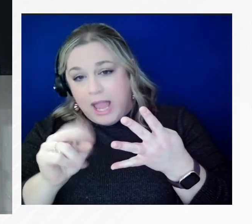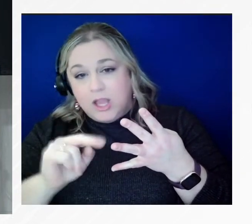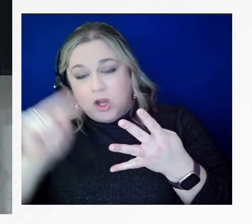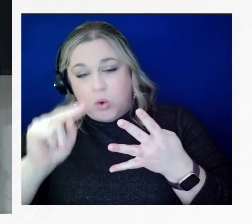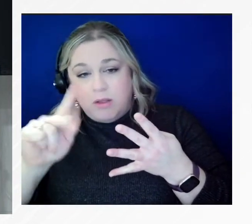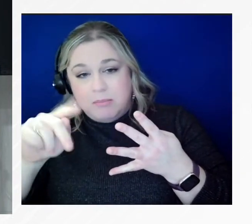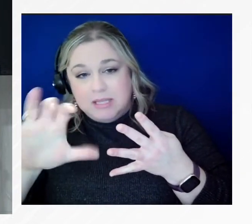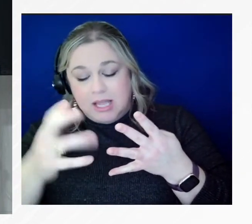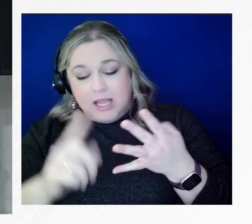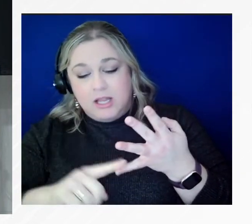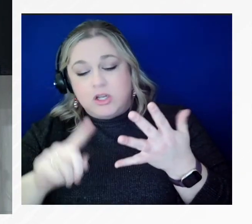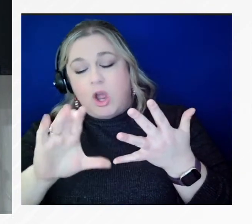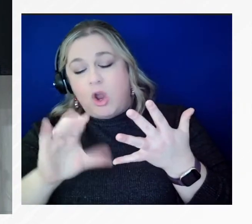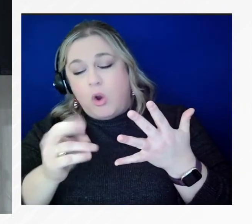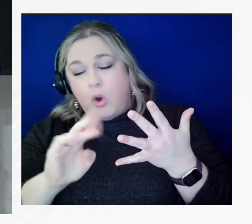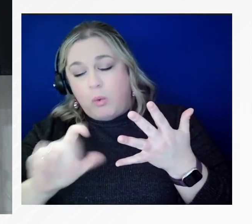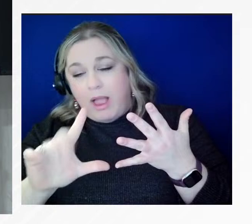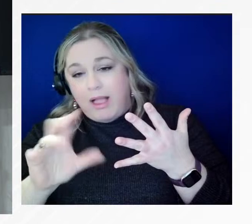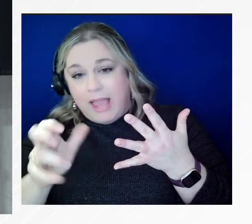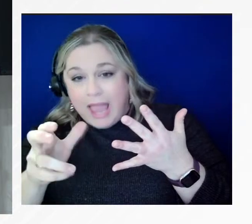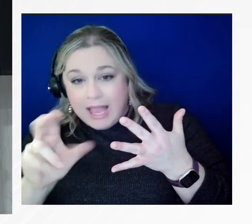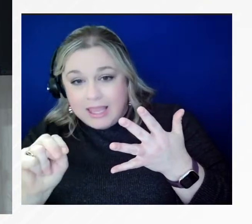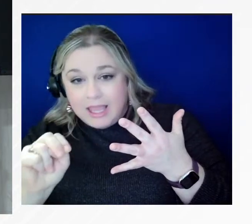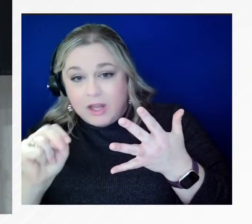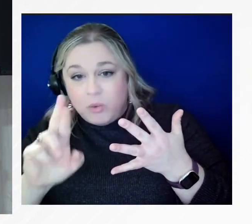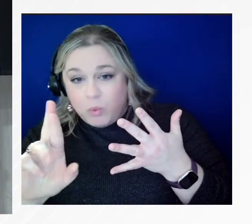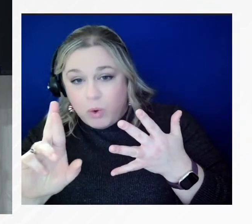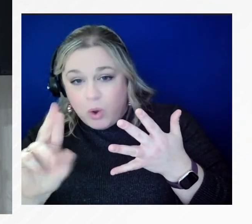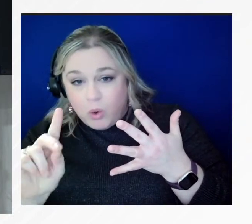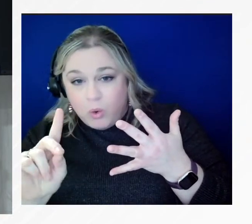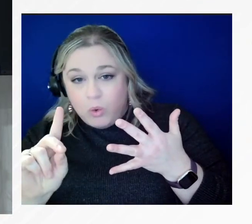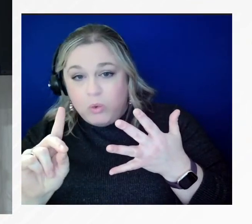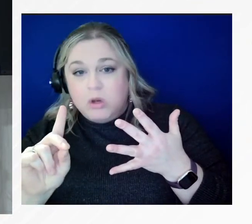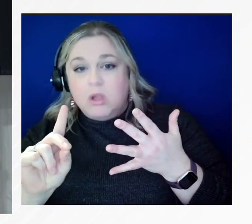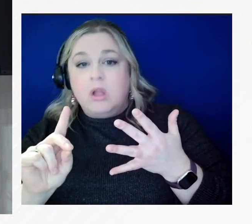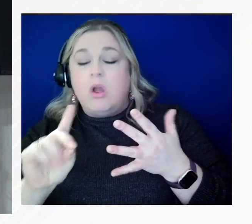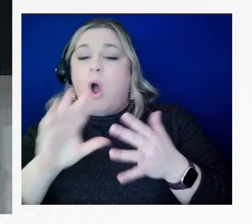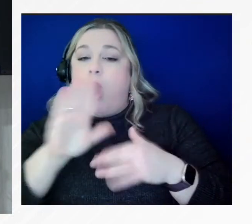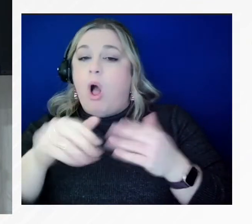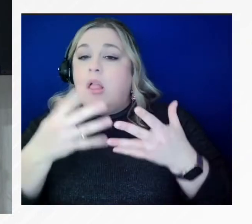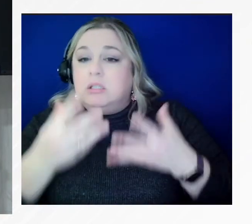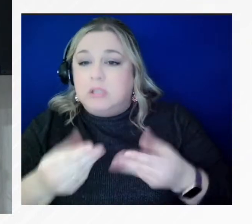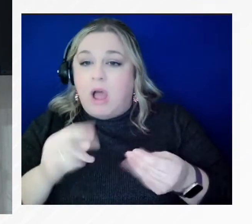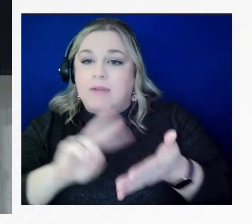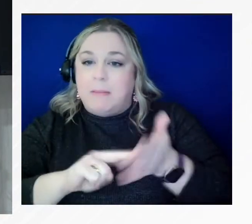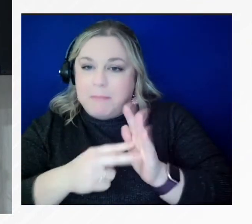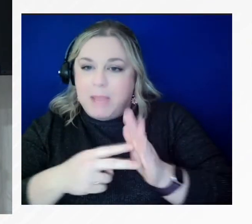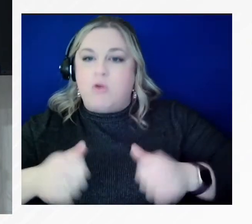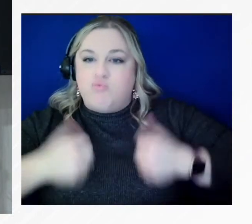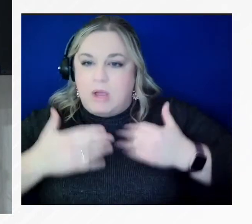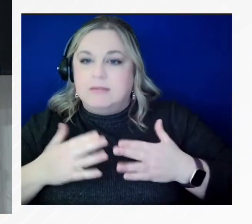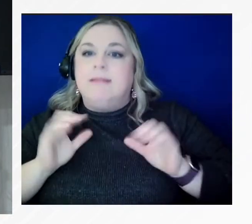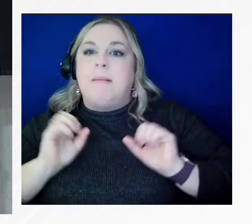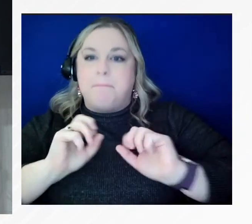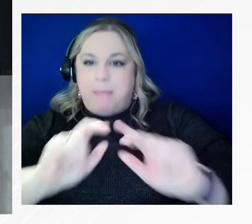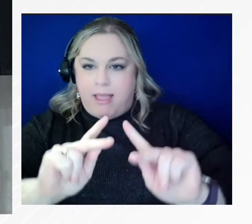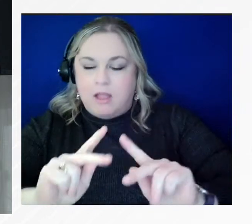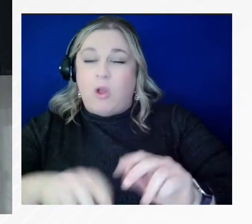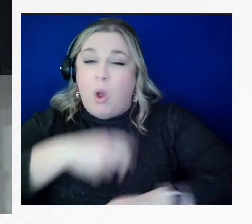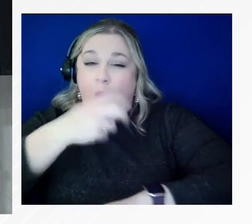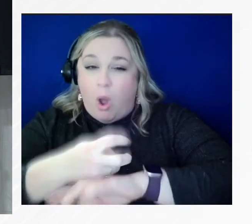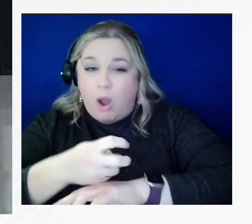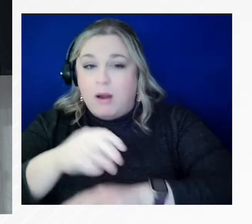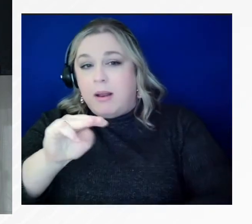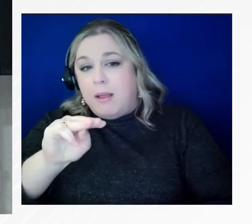Corral Canyon Road, north of PCH. So the only hard closure that we actually have is the Malibu Canyon Road will be a